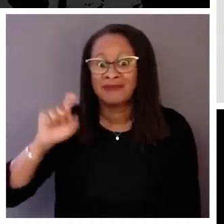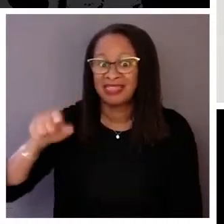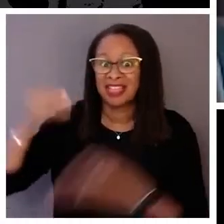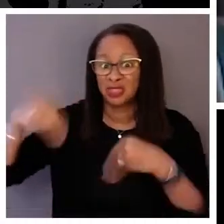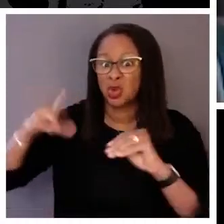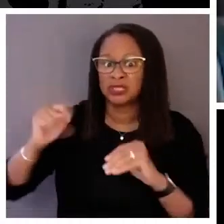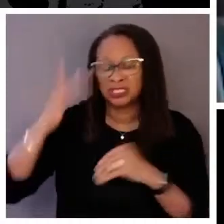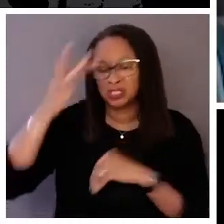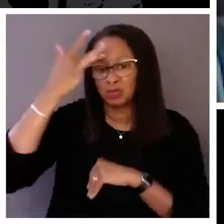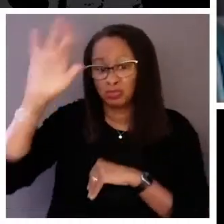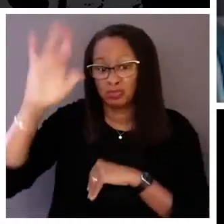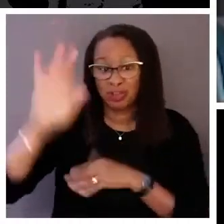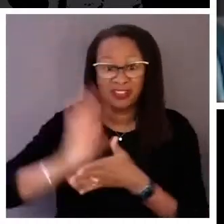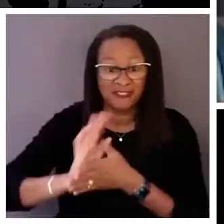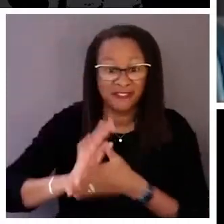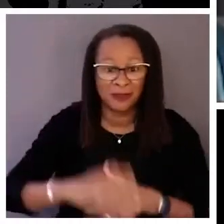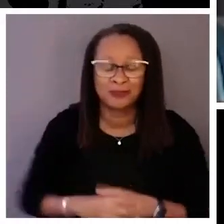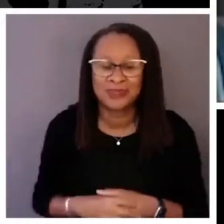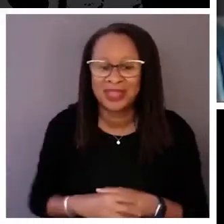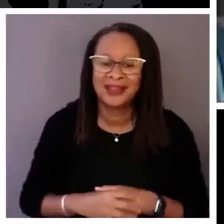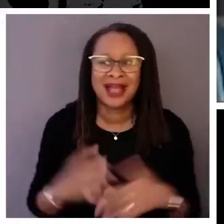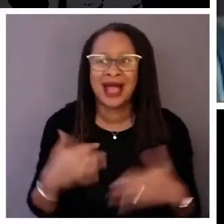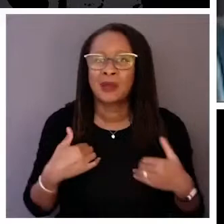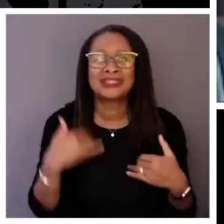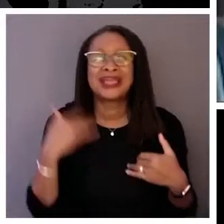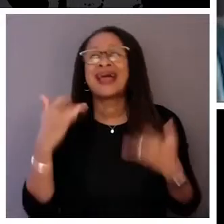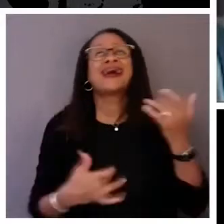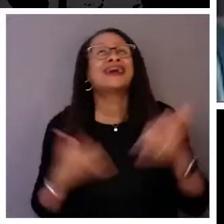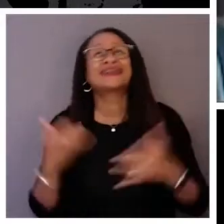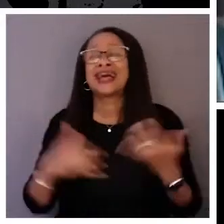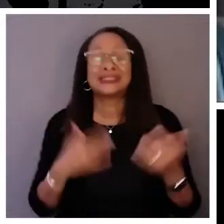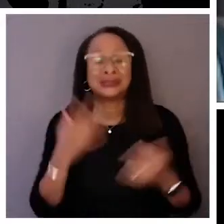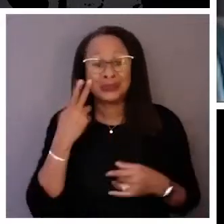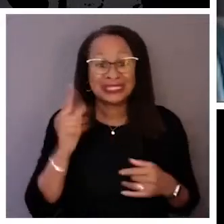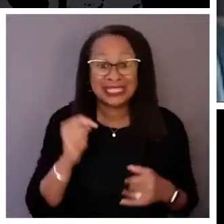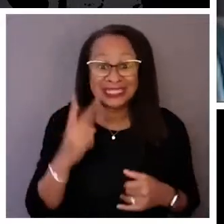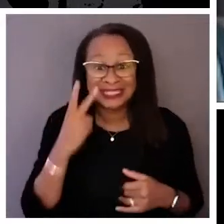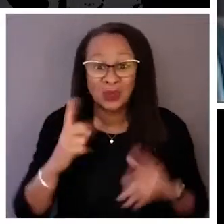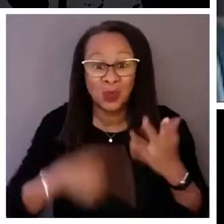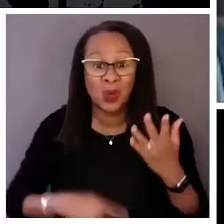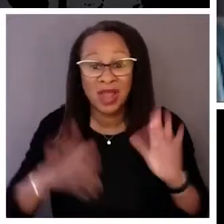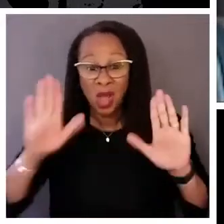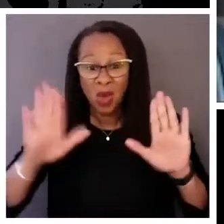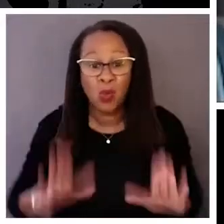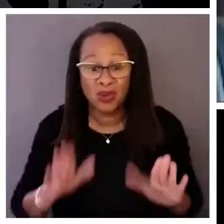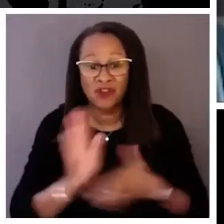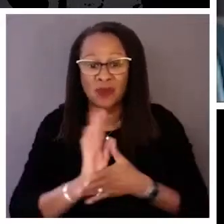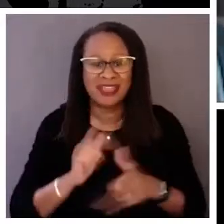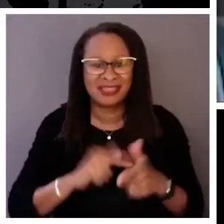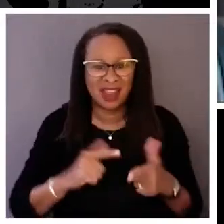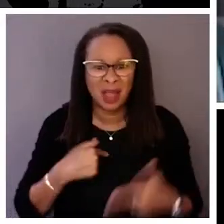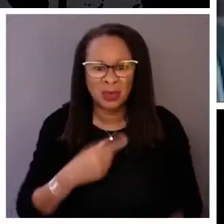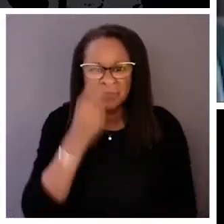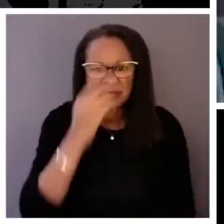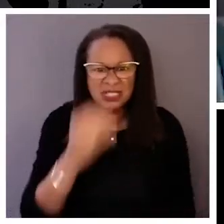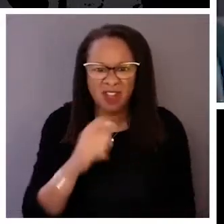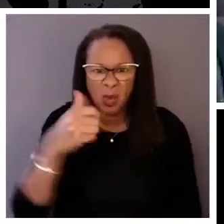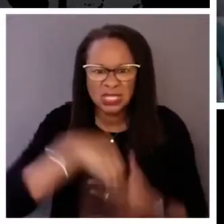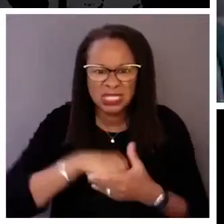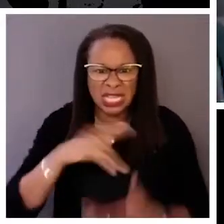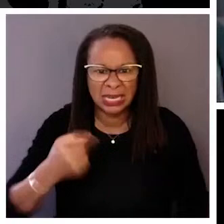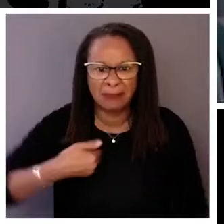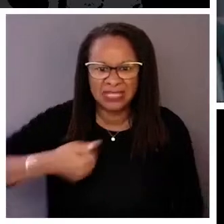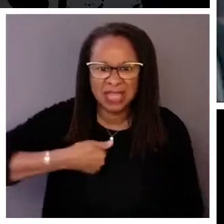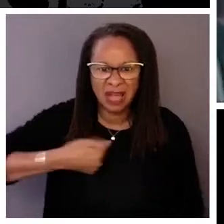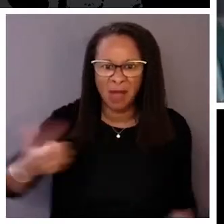film. I was like so over the top excited to see this and to see what a wonderful movie it was. And then I got pissed that I wasn't in it. It's